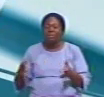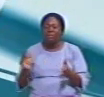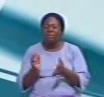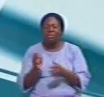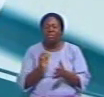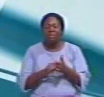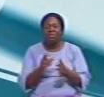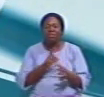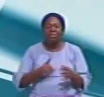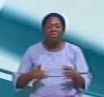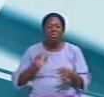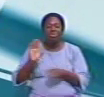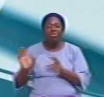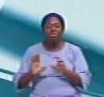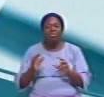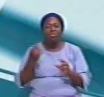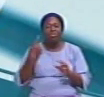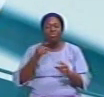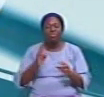accomplish tonight.